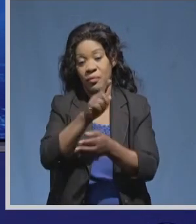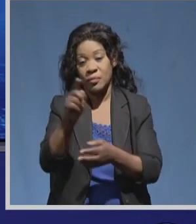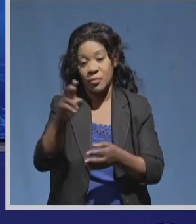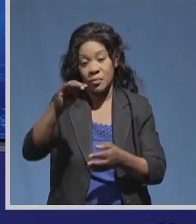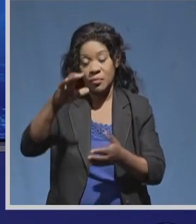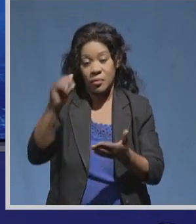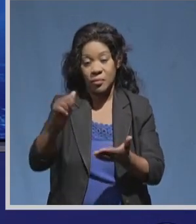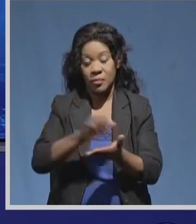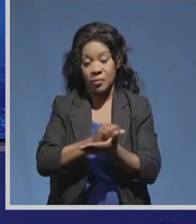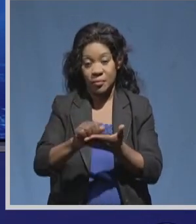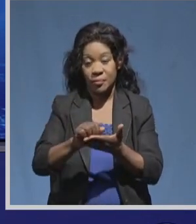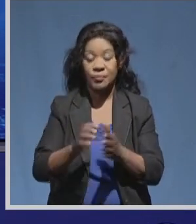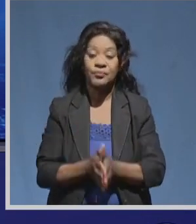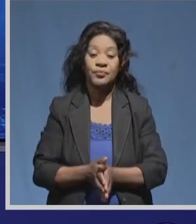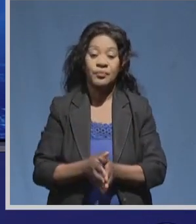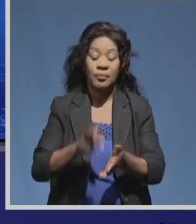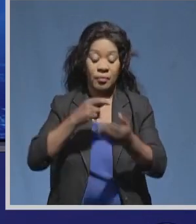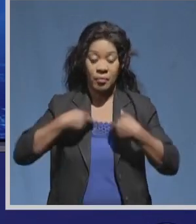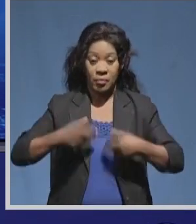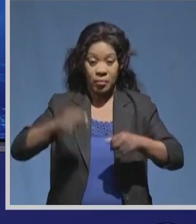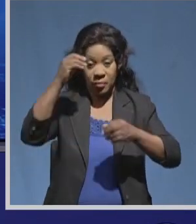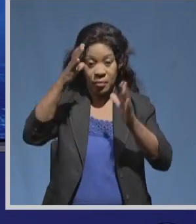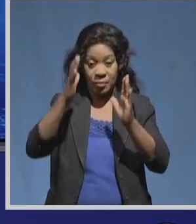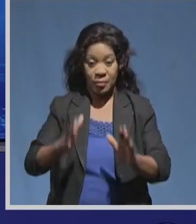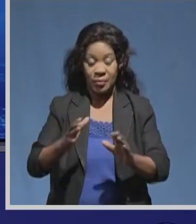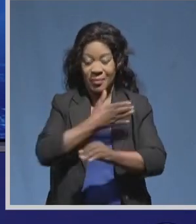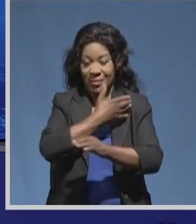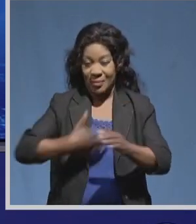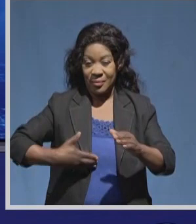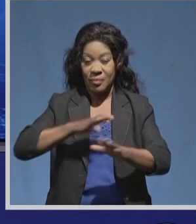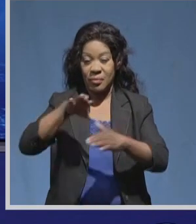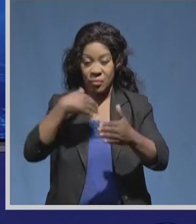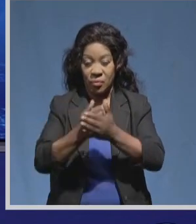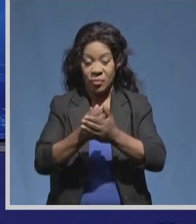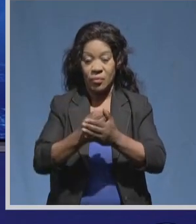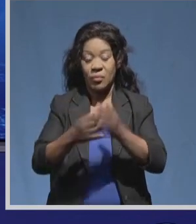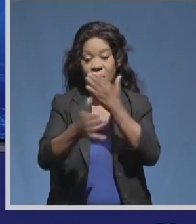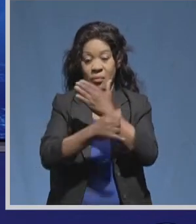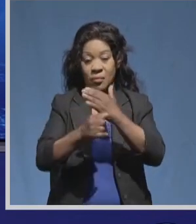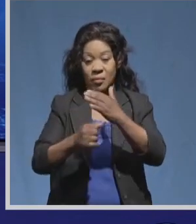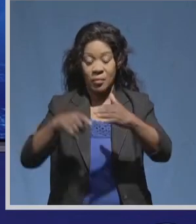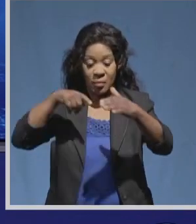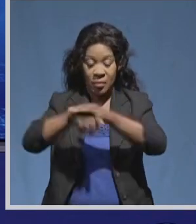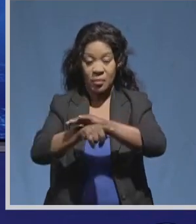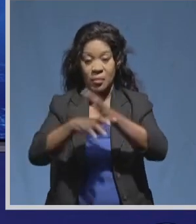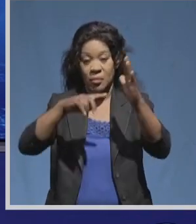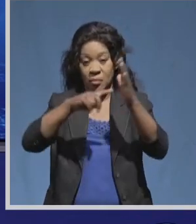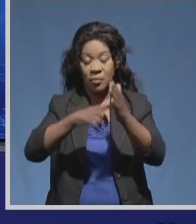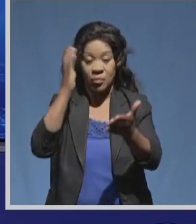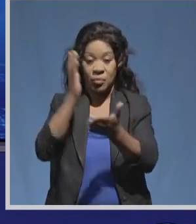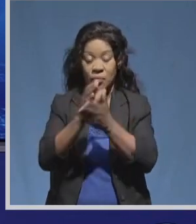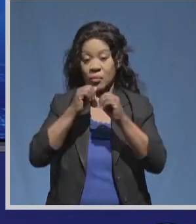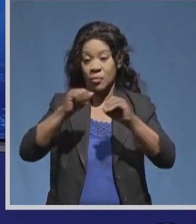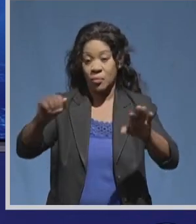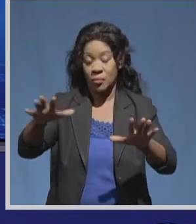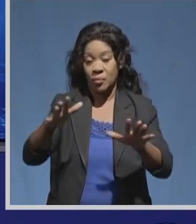Minister of Health Chitalu Chilufya says government has heightened surveillance at all countries' entry points to curb the spread of COVID-19.